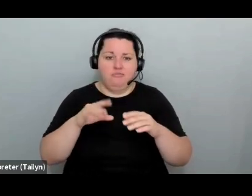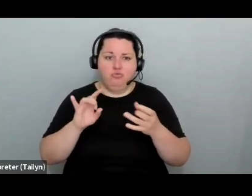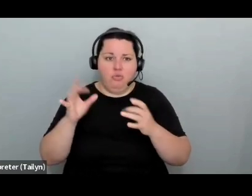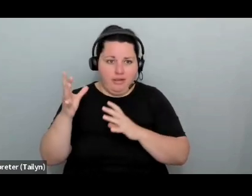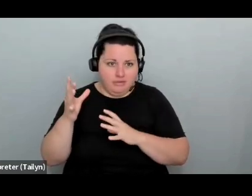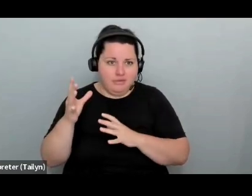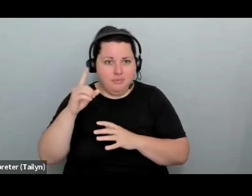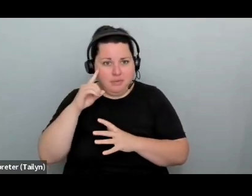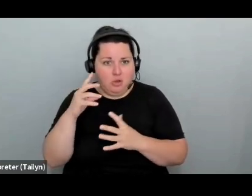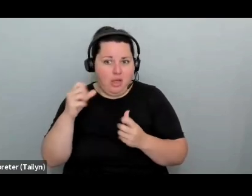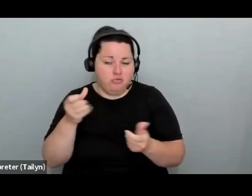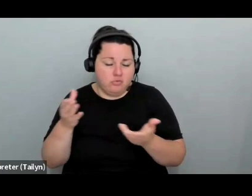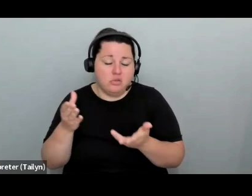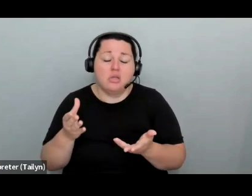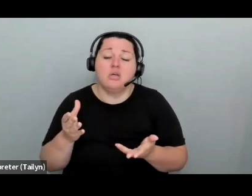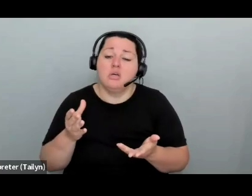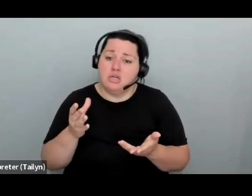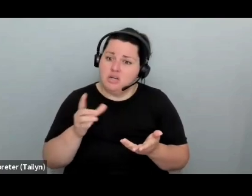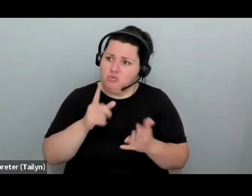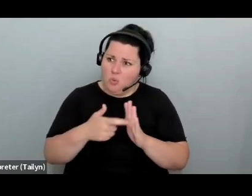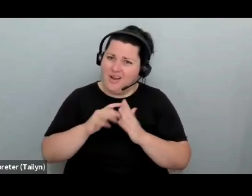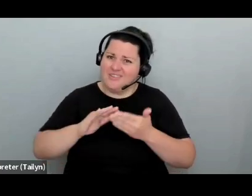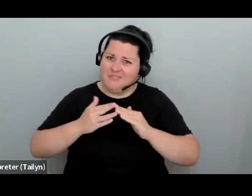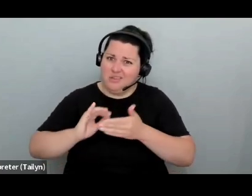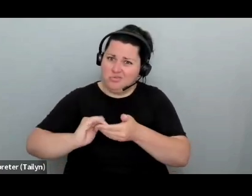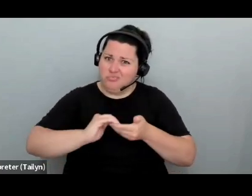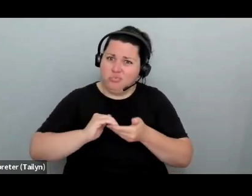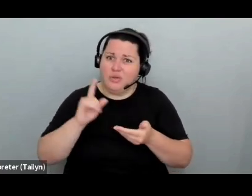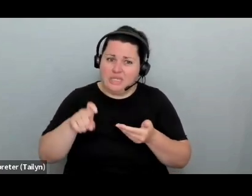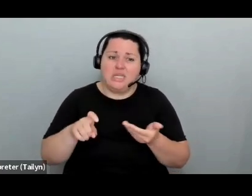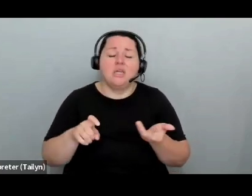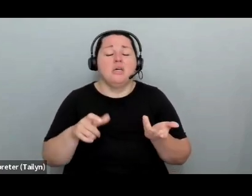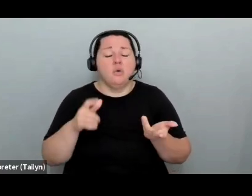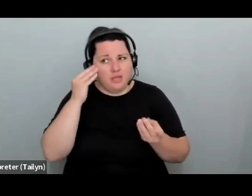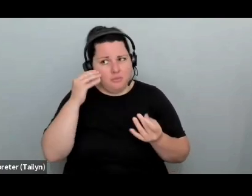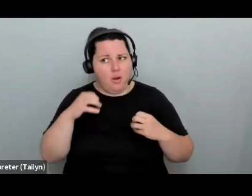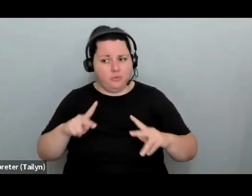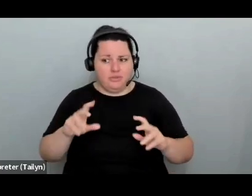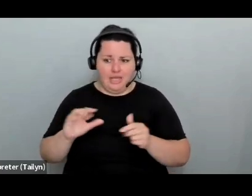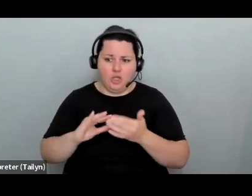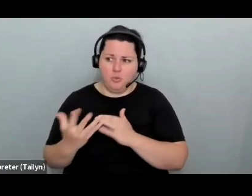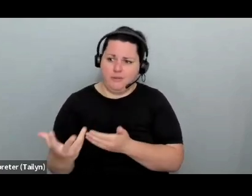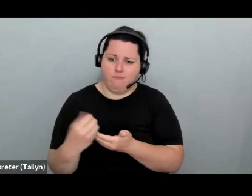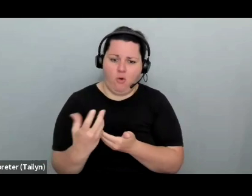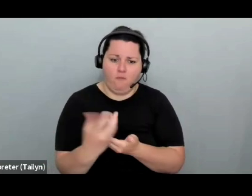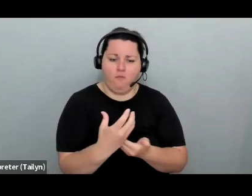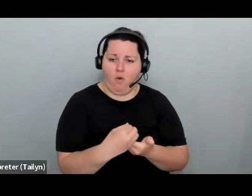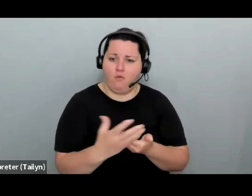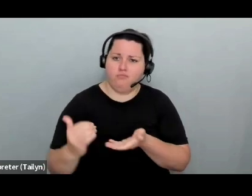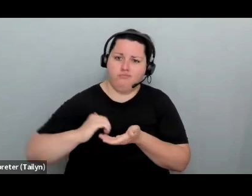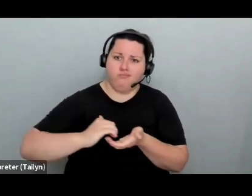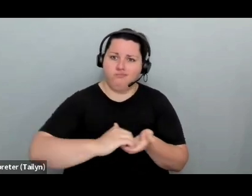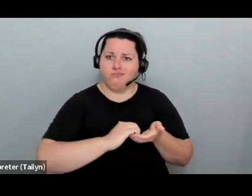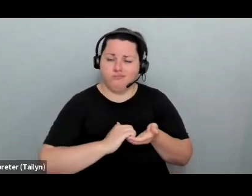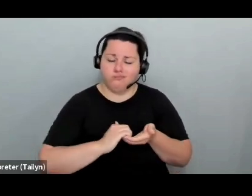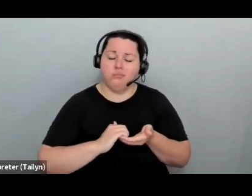do this. And I think when we think about the It Takes a Village model, we think about opportunities to engage community, to partner with communities